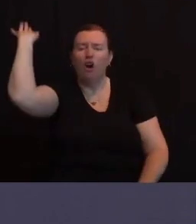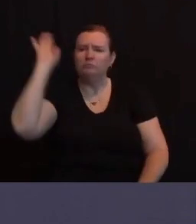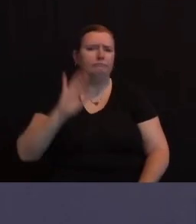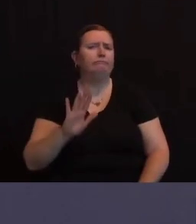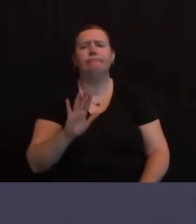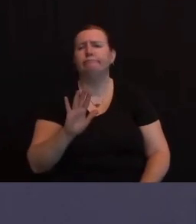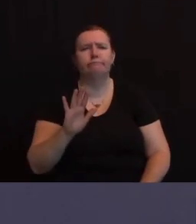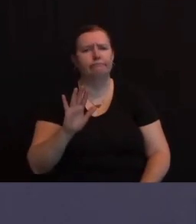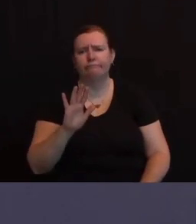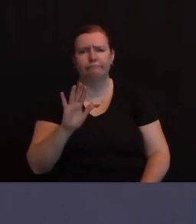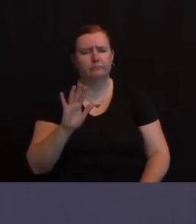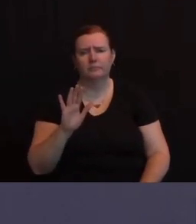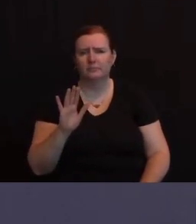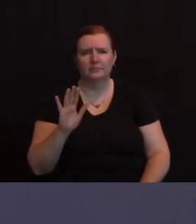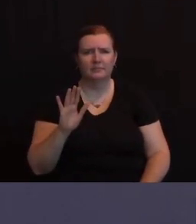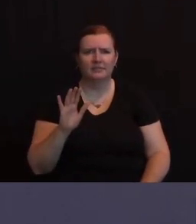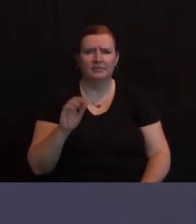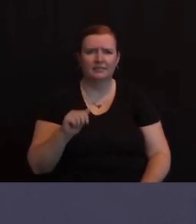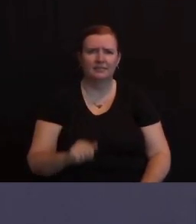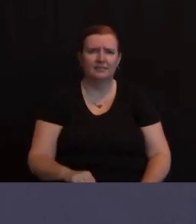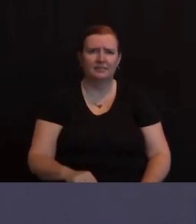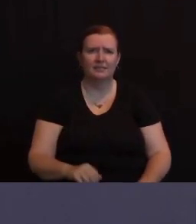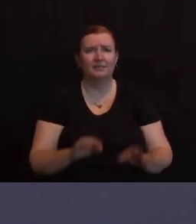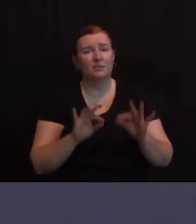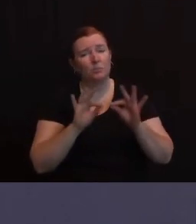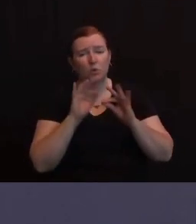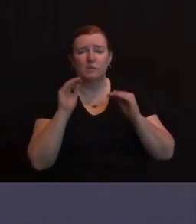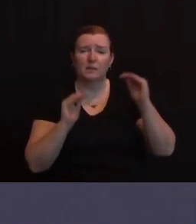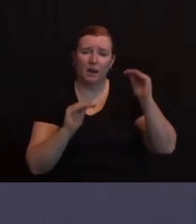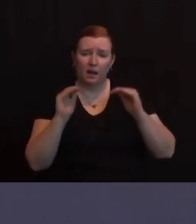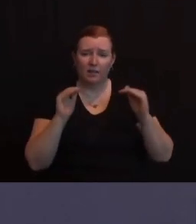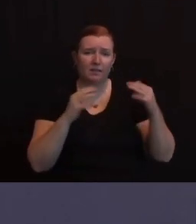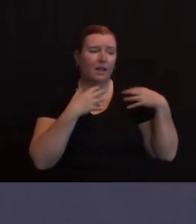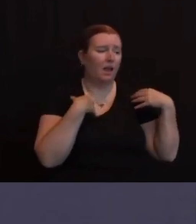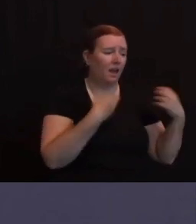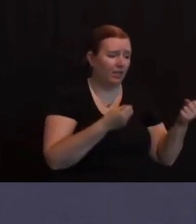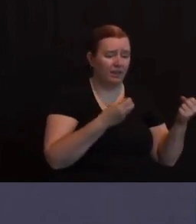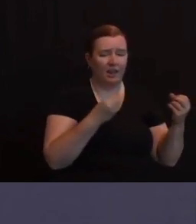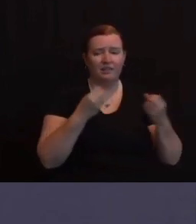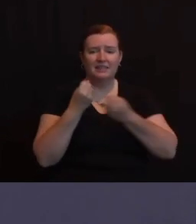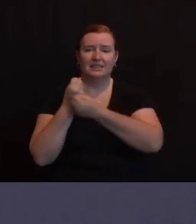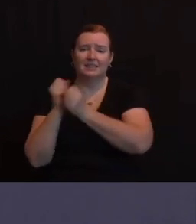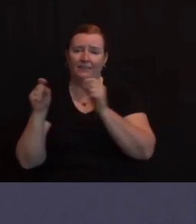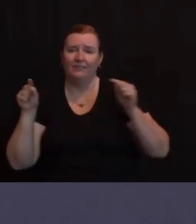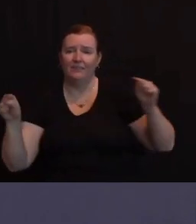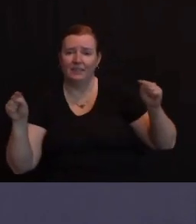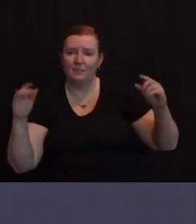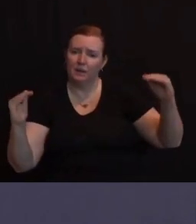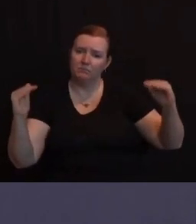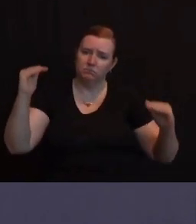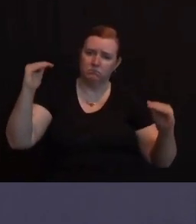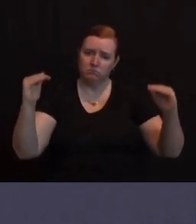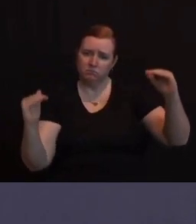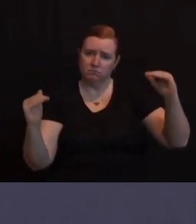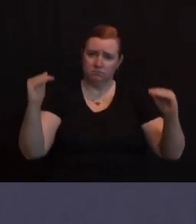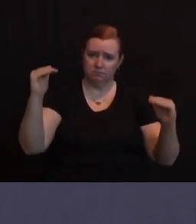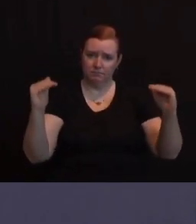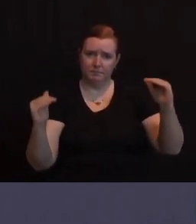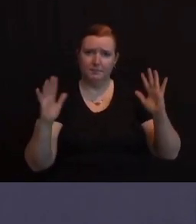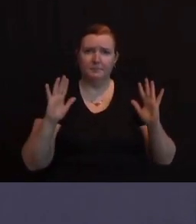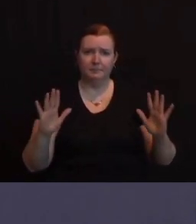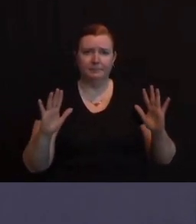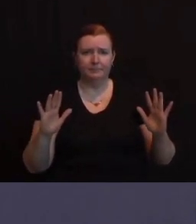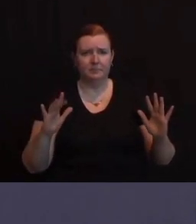but balancing public safety with public health, based on what I know, I think it has contributed positively to